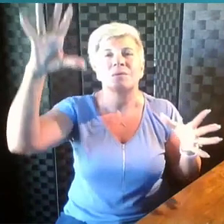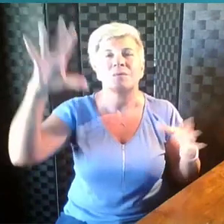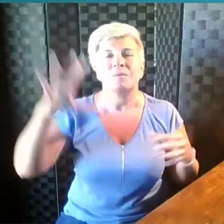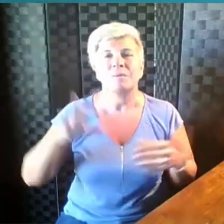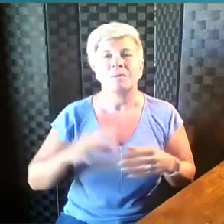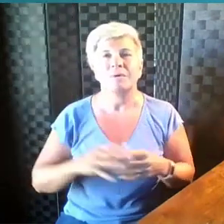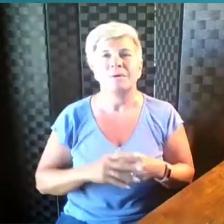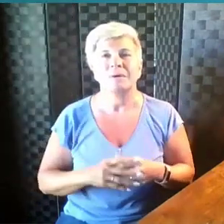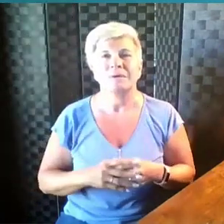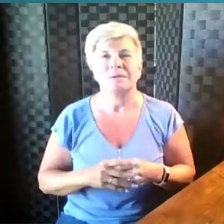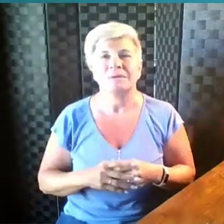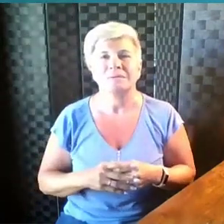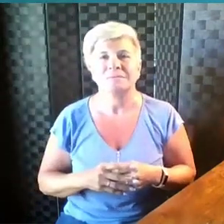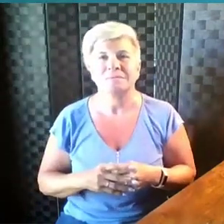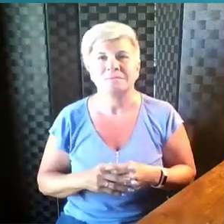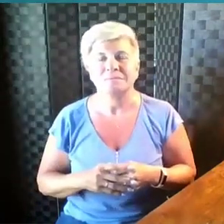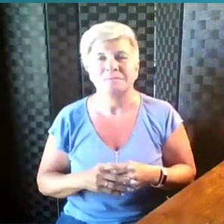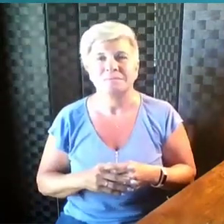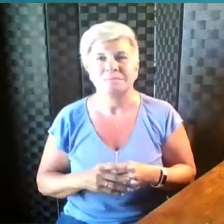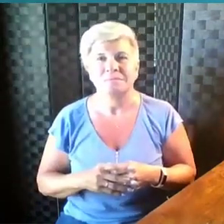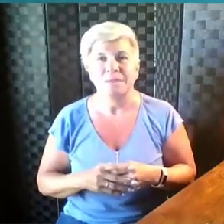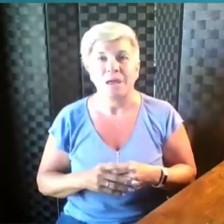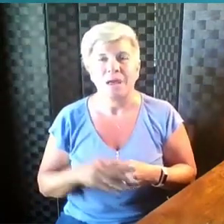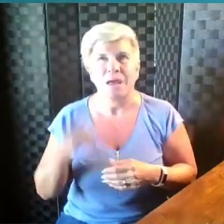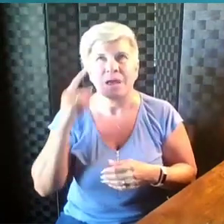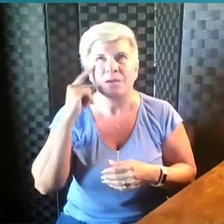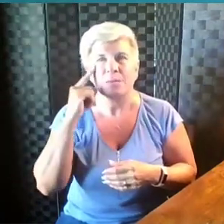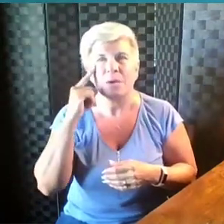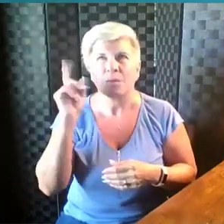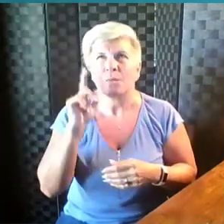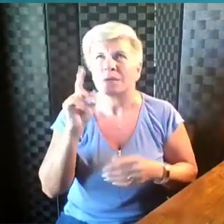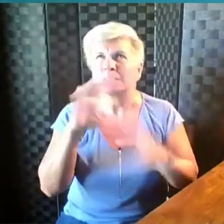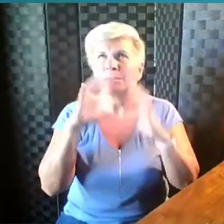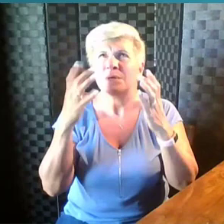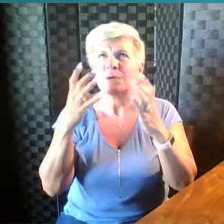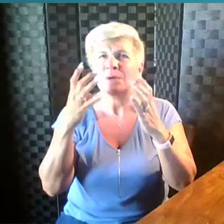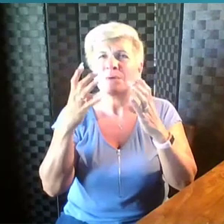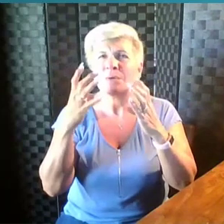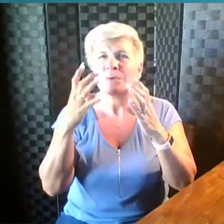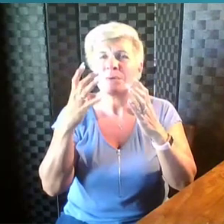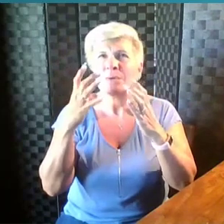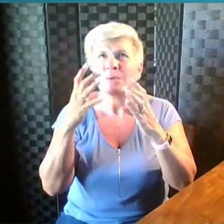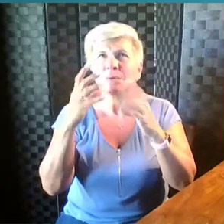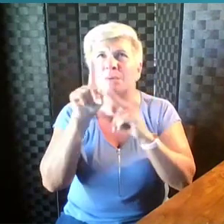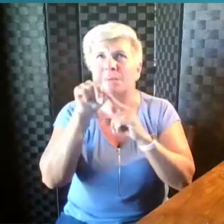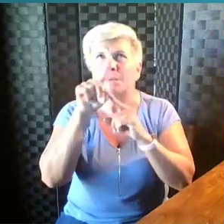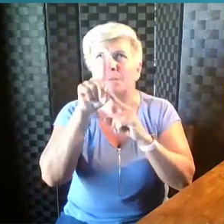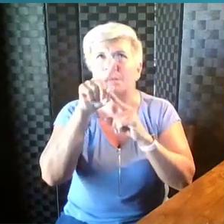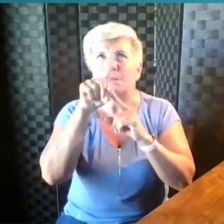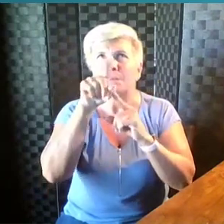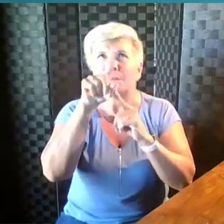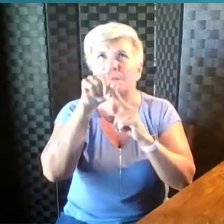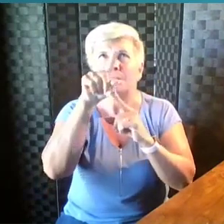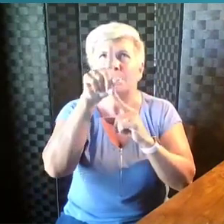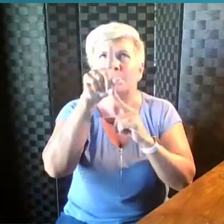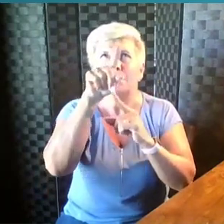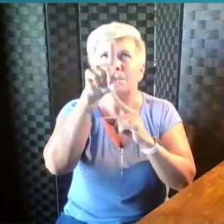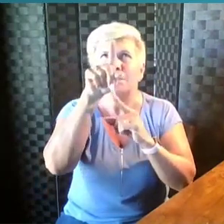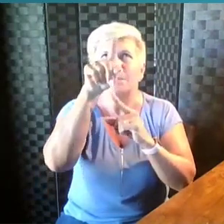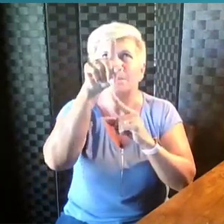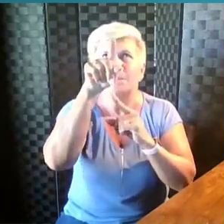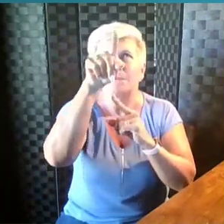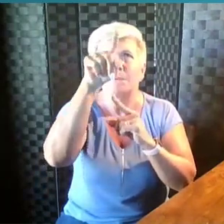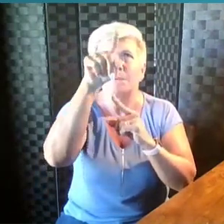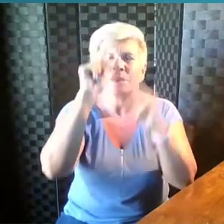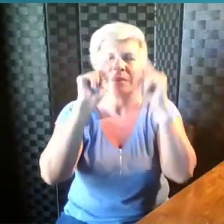Notice in your mind where it goes. It could be different for everyone. Just remain still for a few more moments